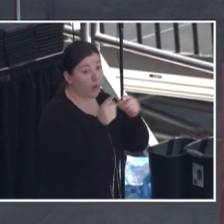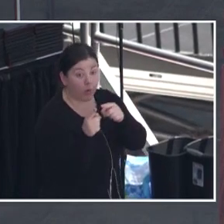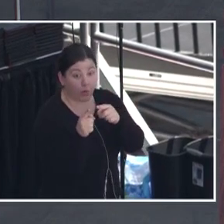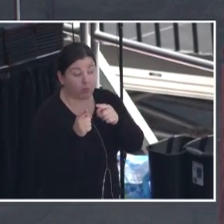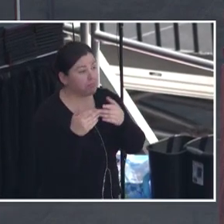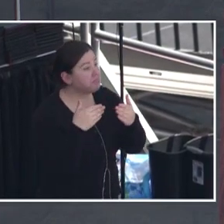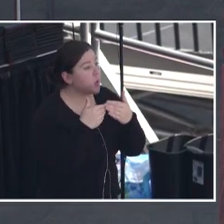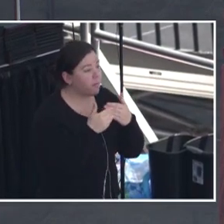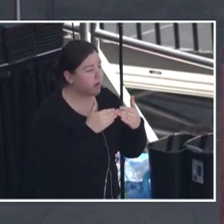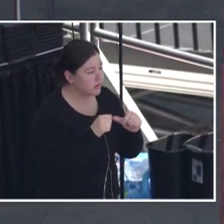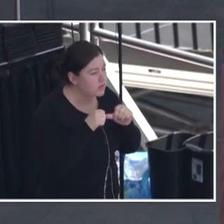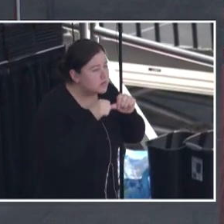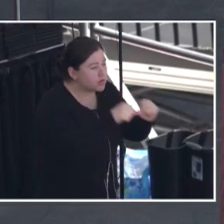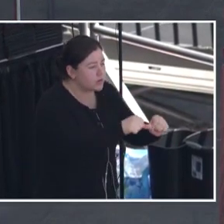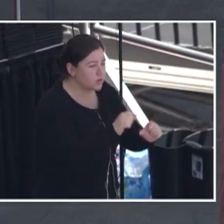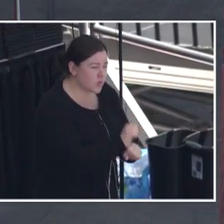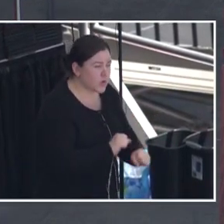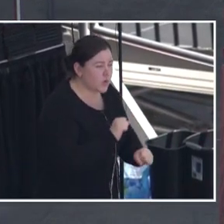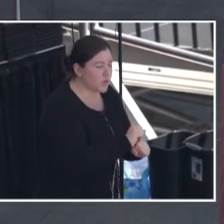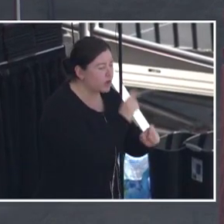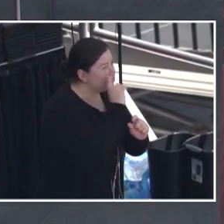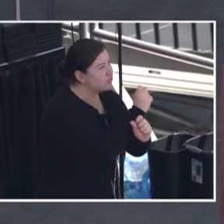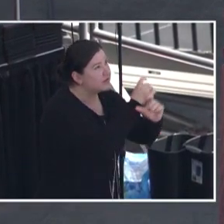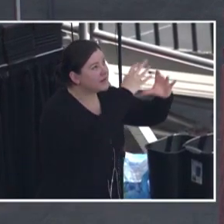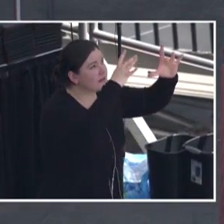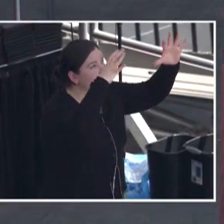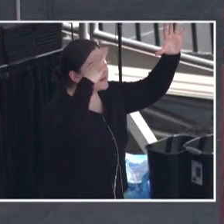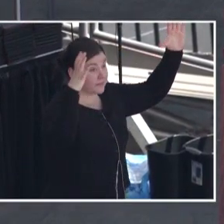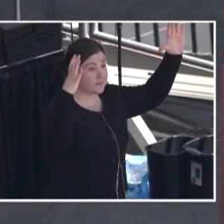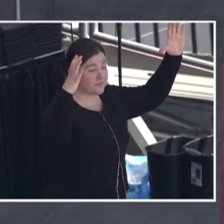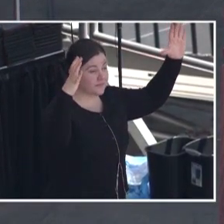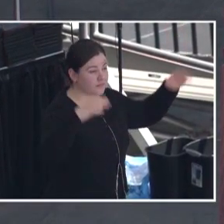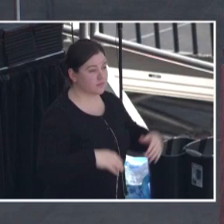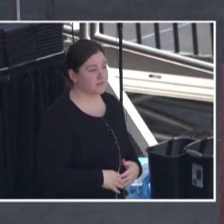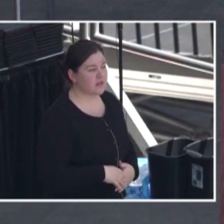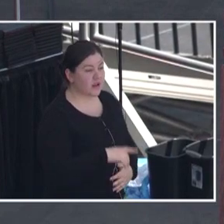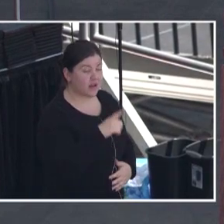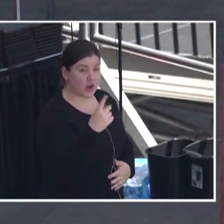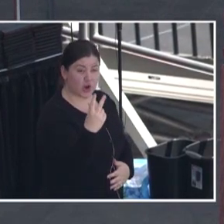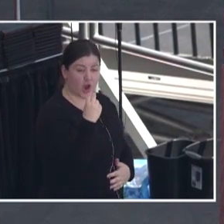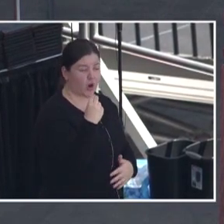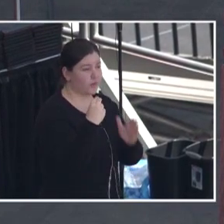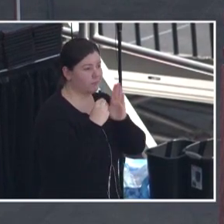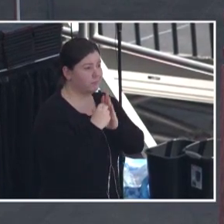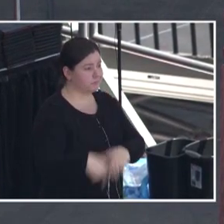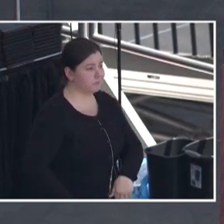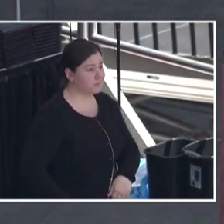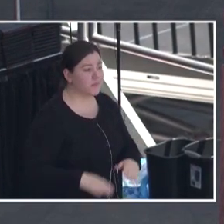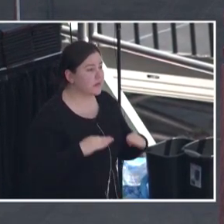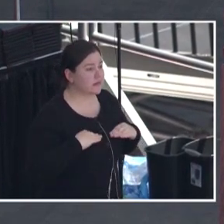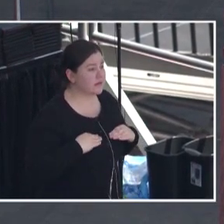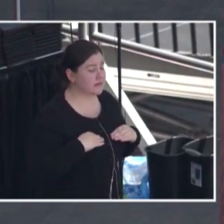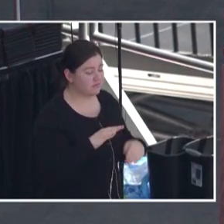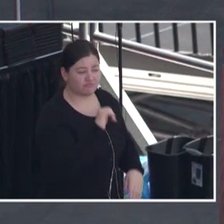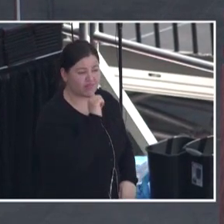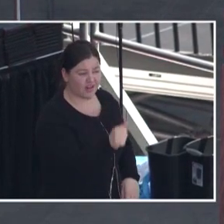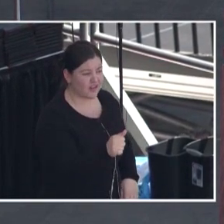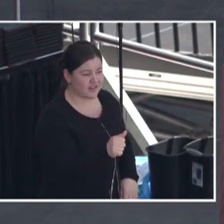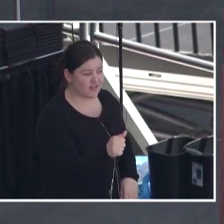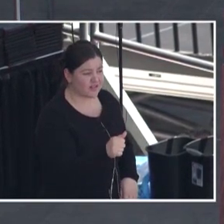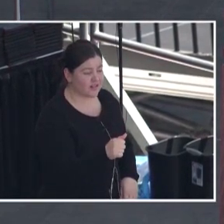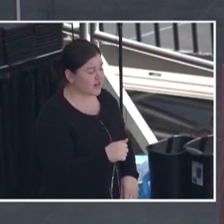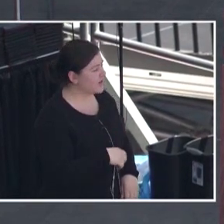always dream. Never accept no for an answer. Nothing is ever too